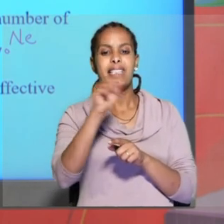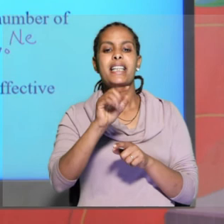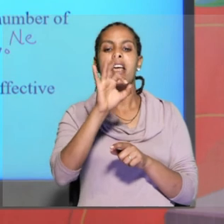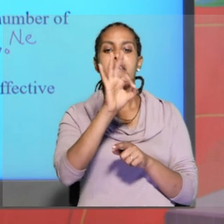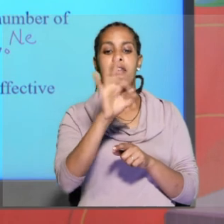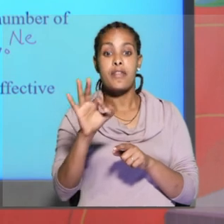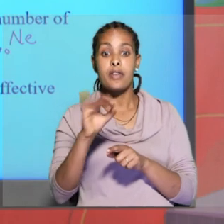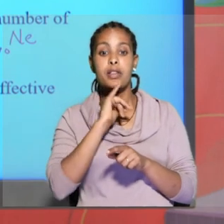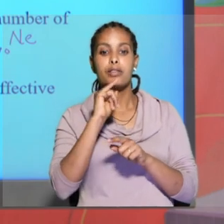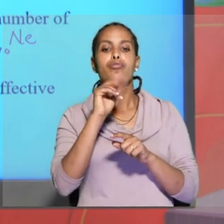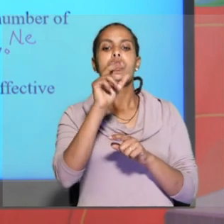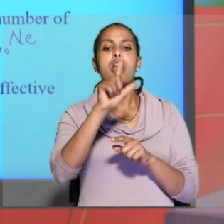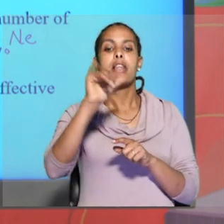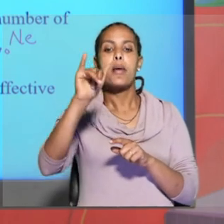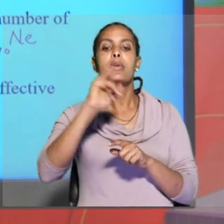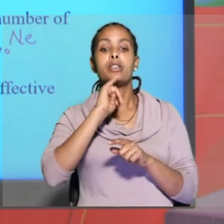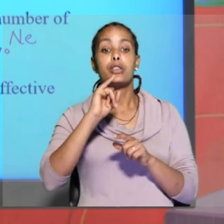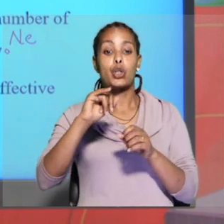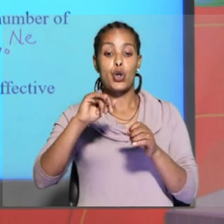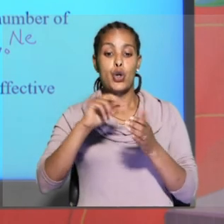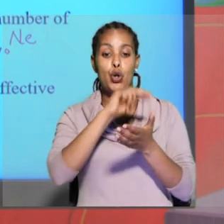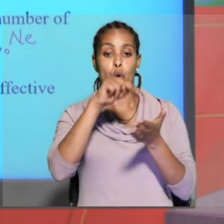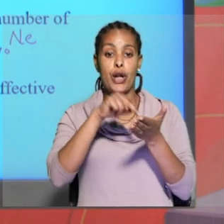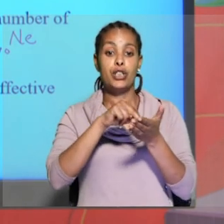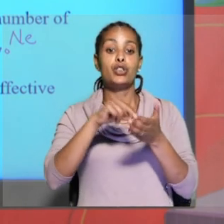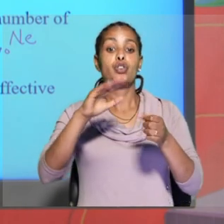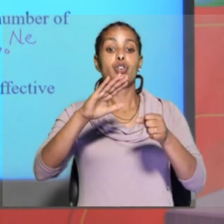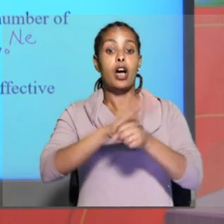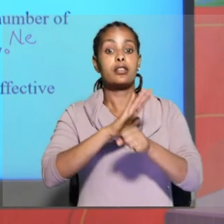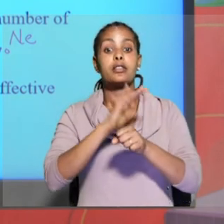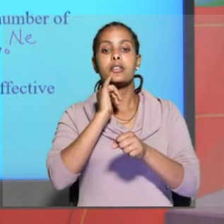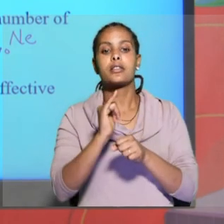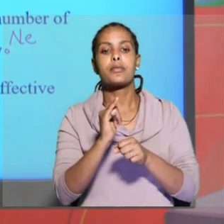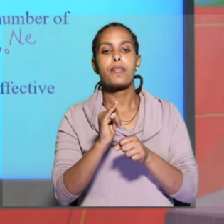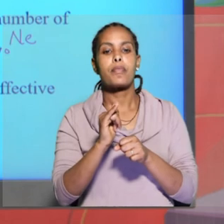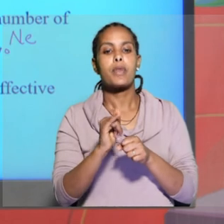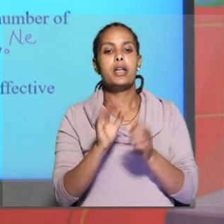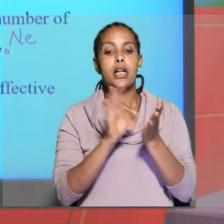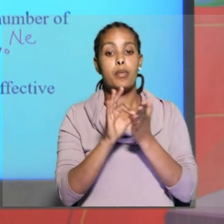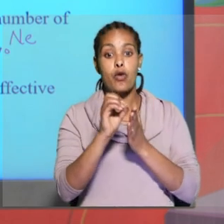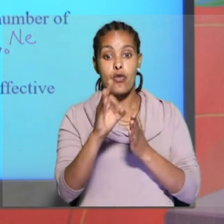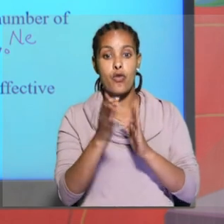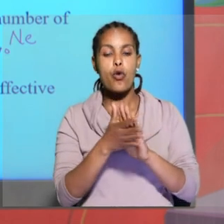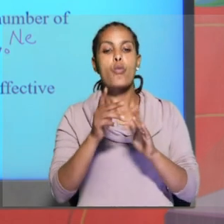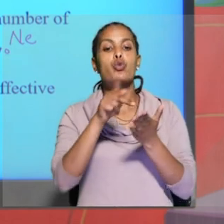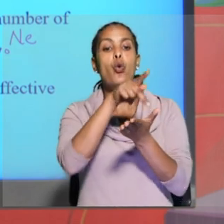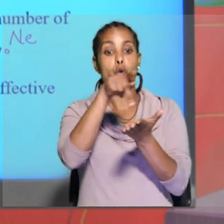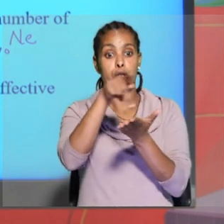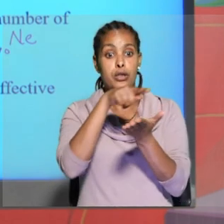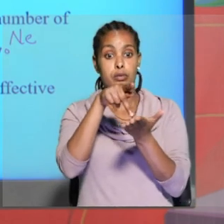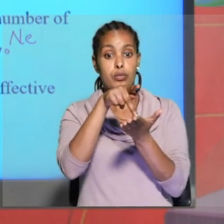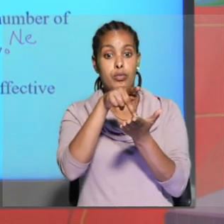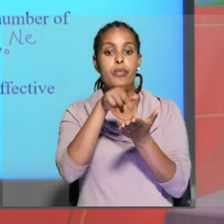lithium is nuclear charge. Actual nuclear charge of lithium is number of protons,